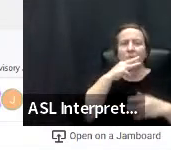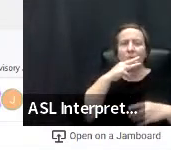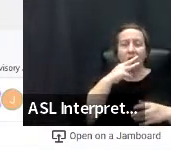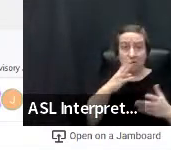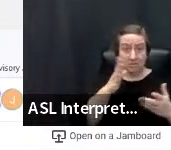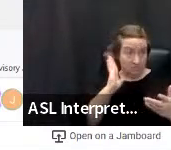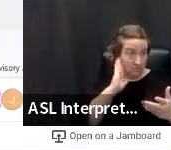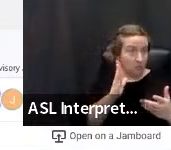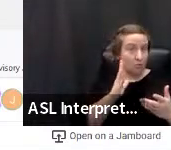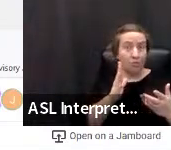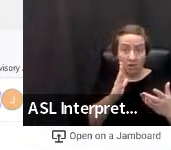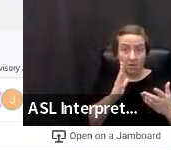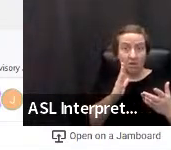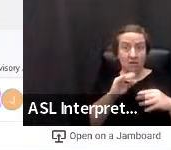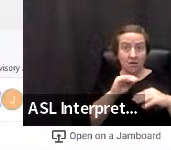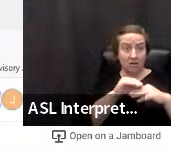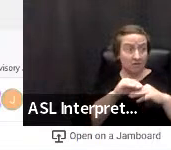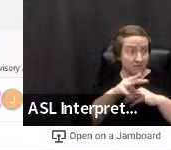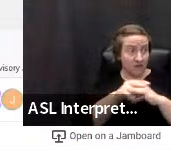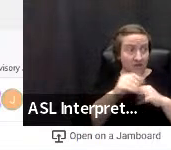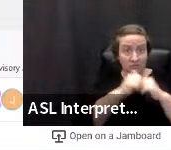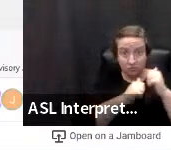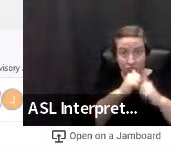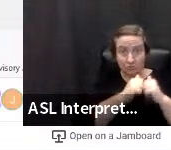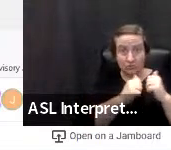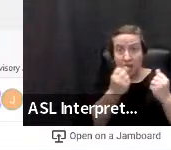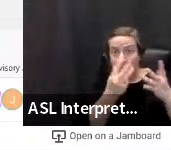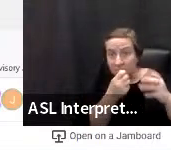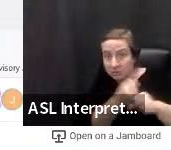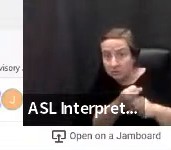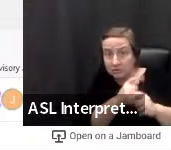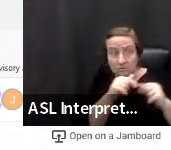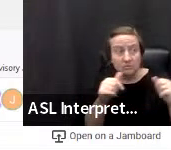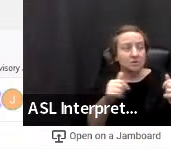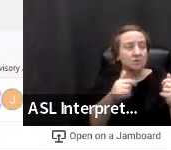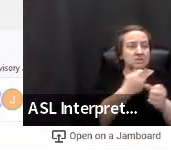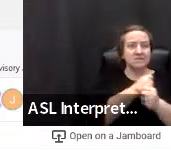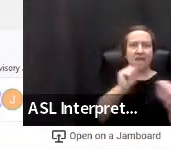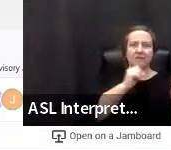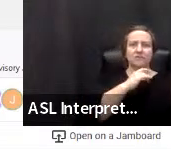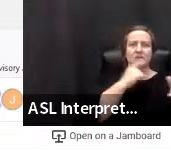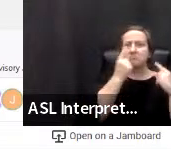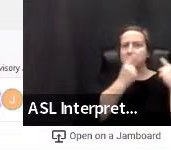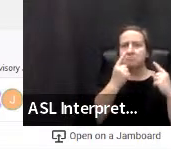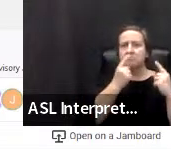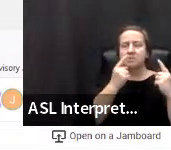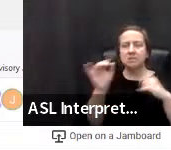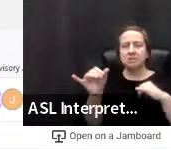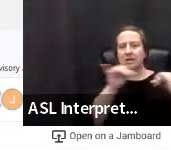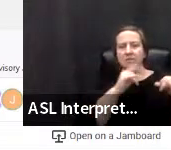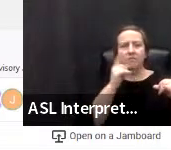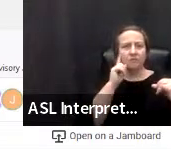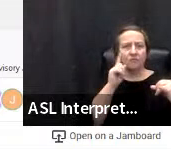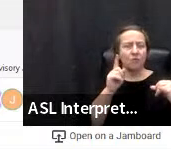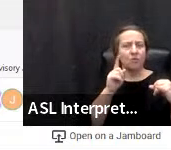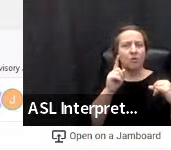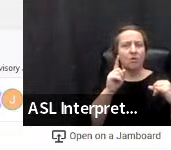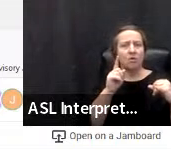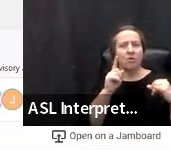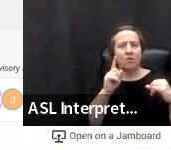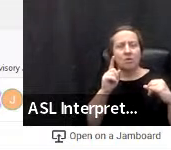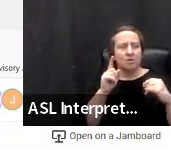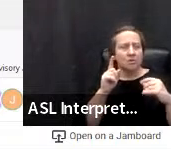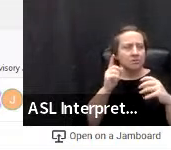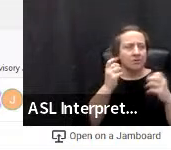construction and commuters? Safety considerations, similar for vehicles across configurations,